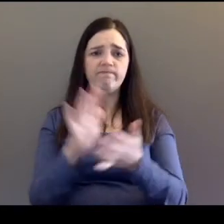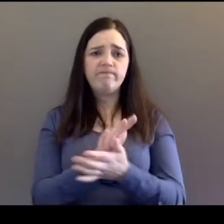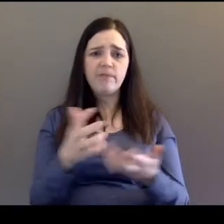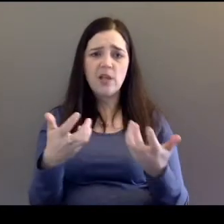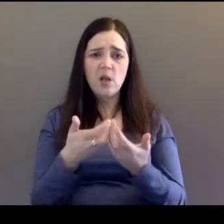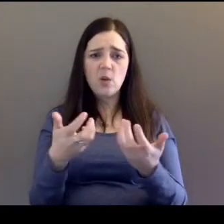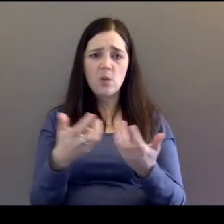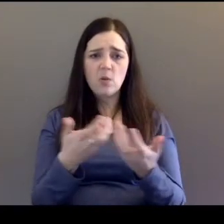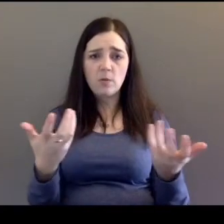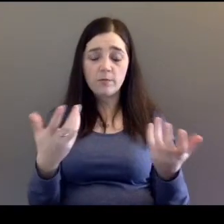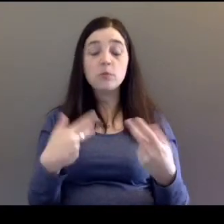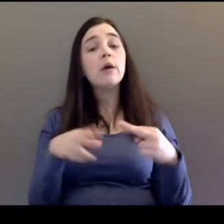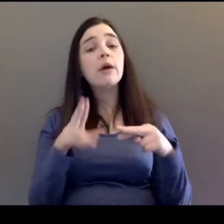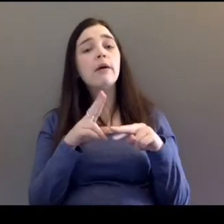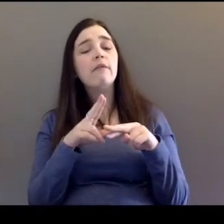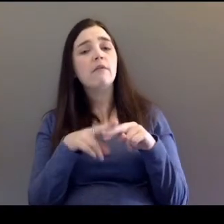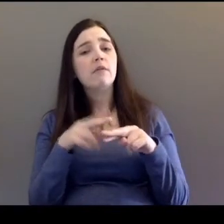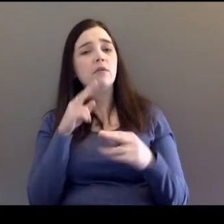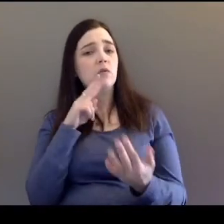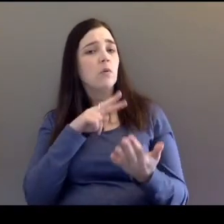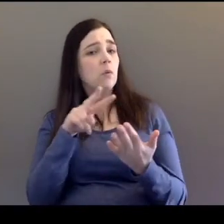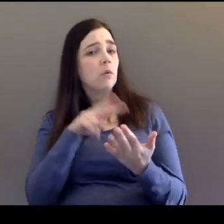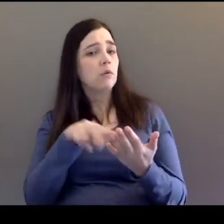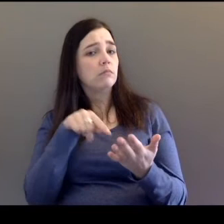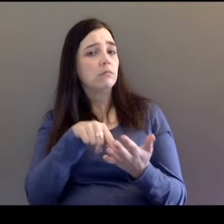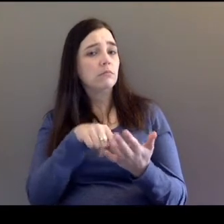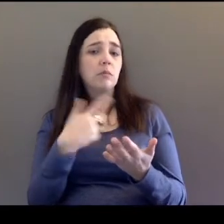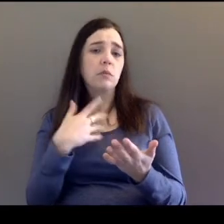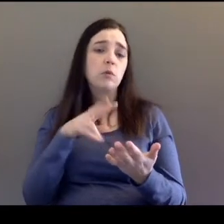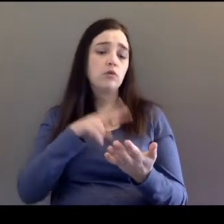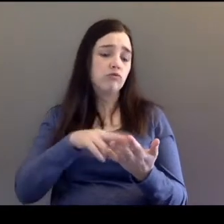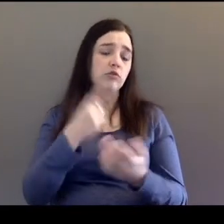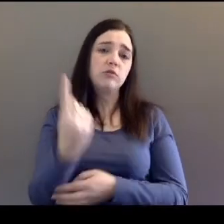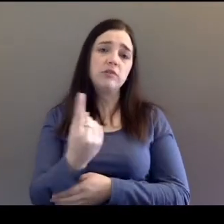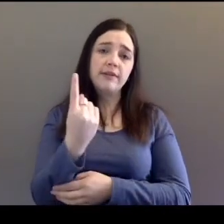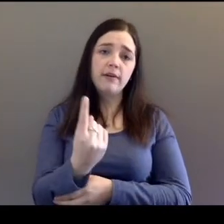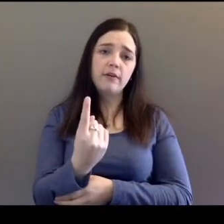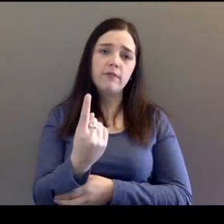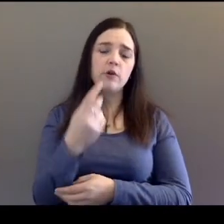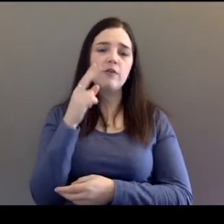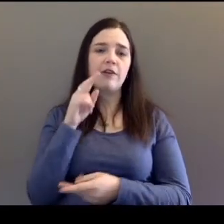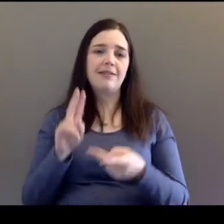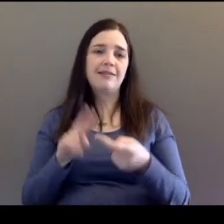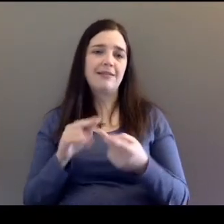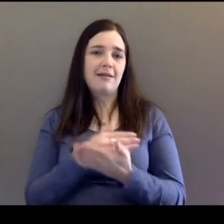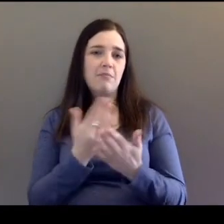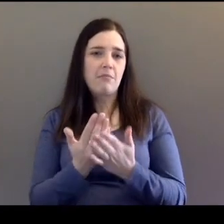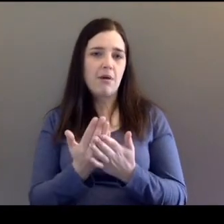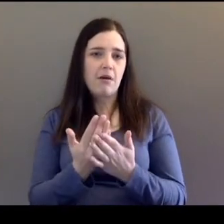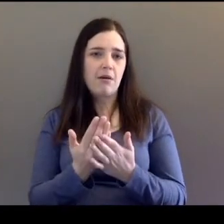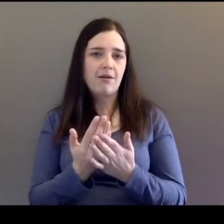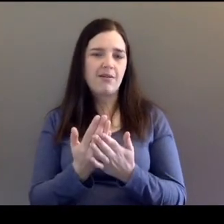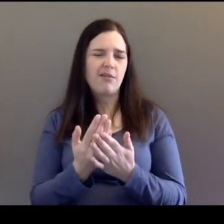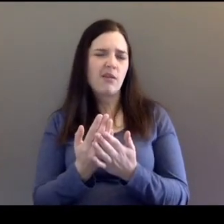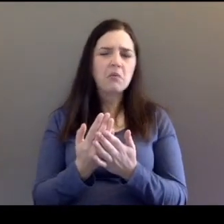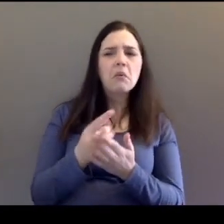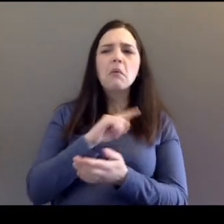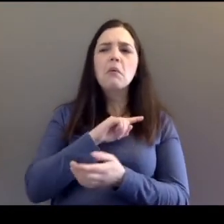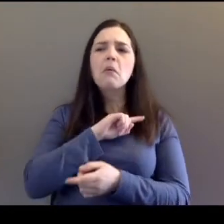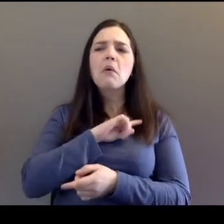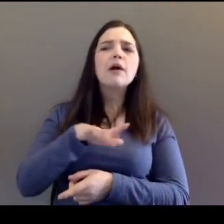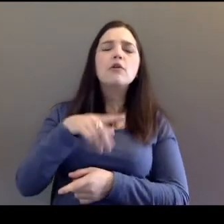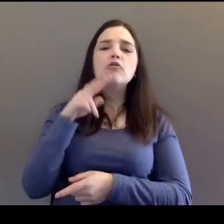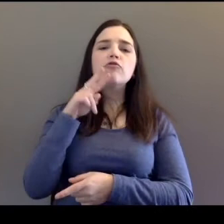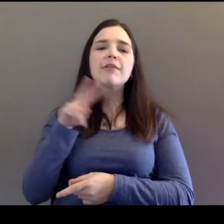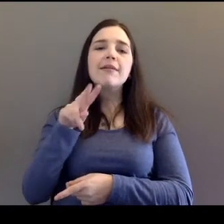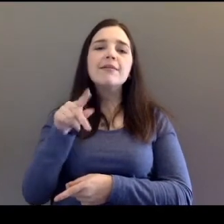that chapter and maybe you want to go and read it, you'll find the second part of it. You'll wonder why the minister didn't read that, because the